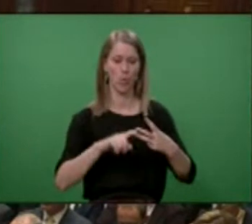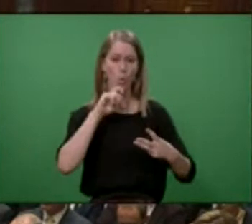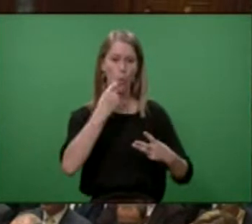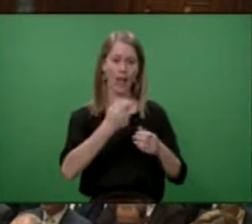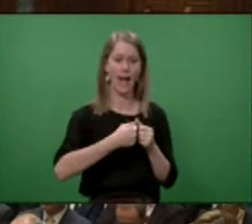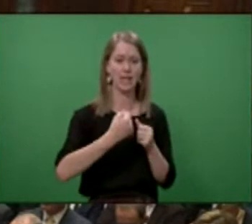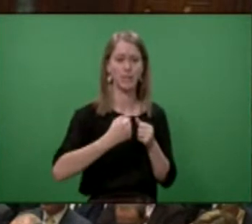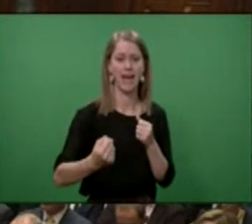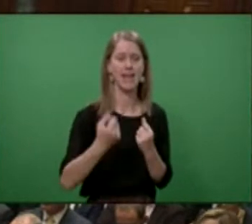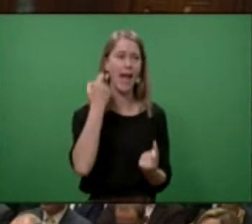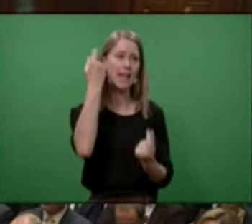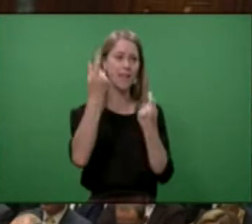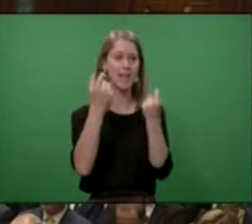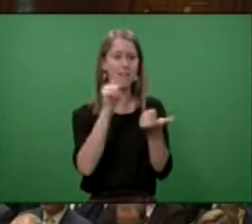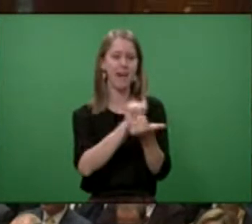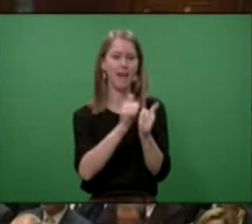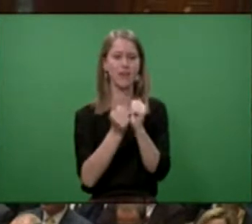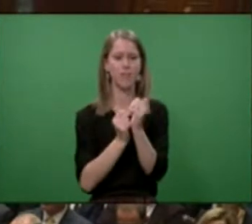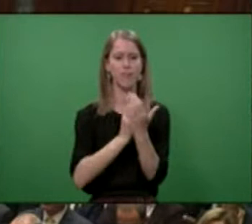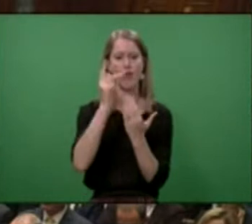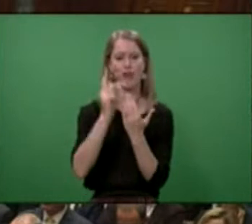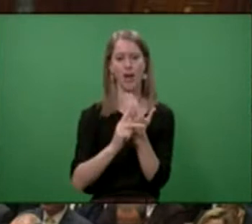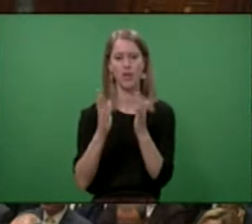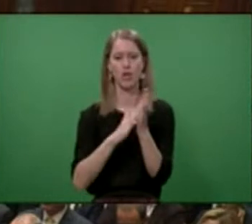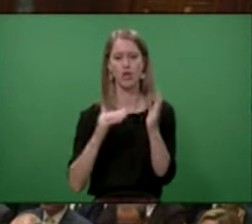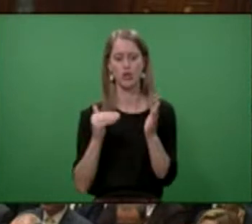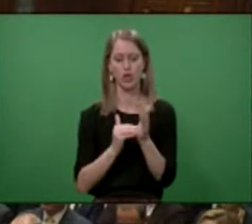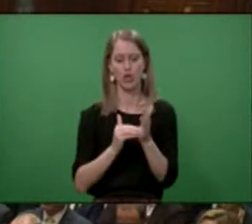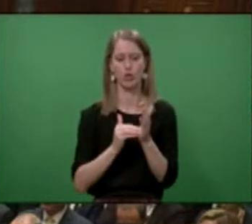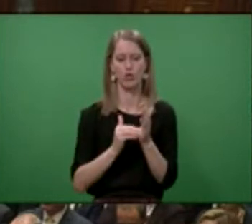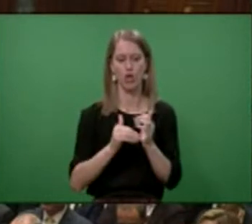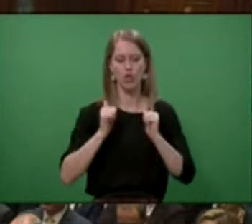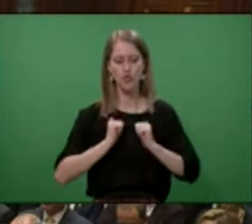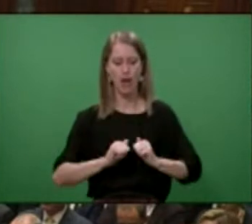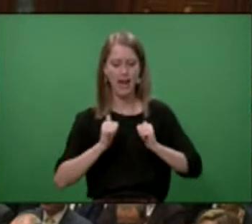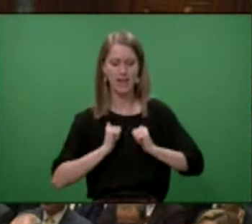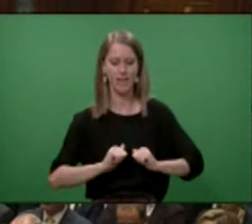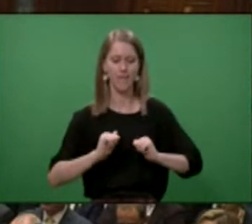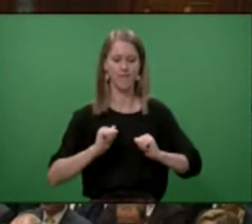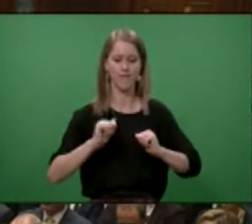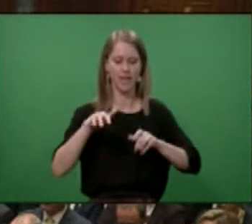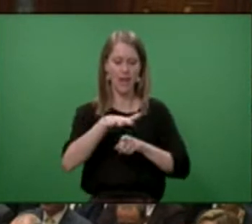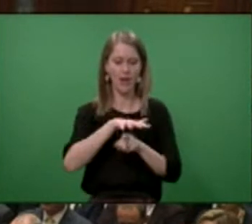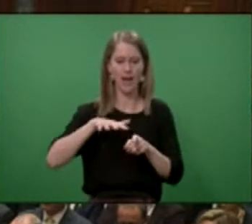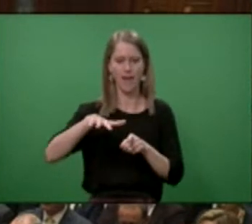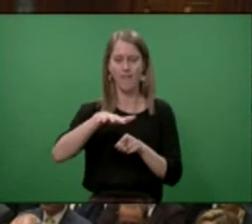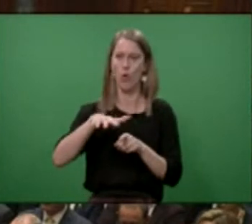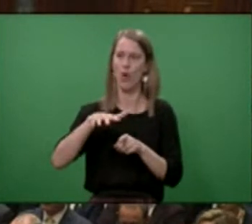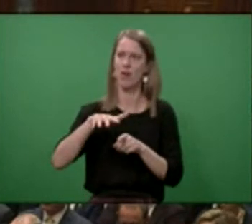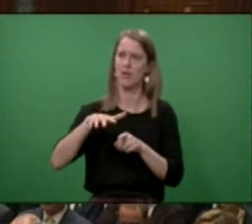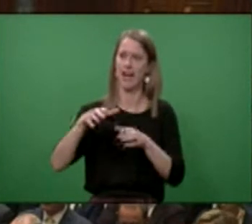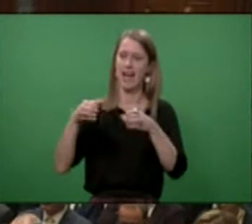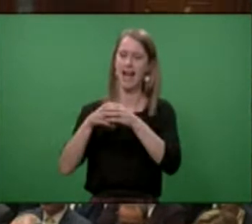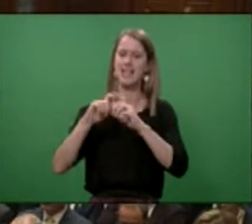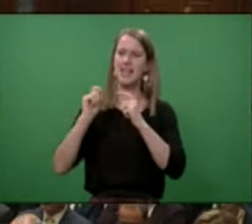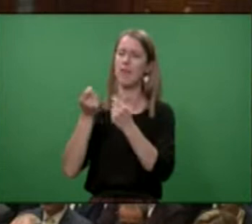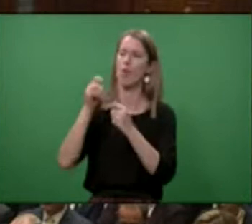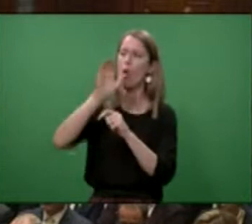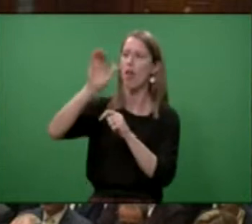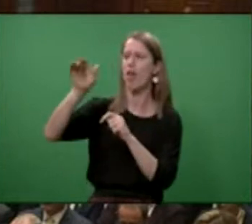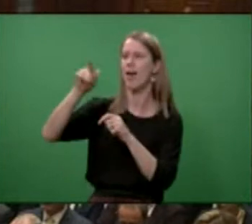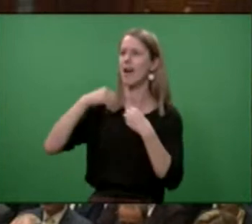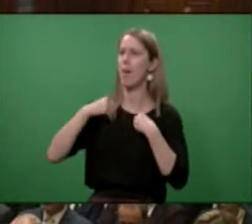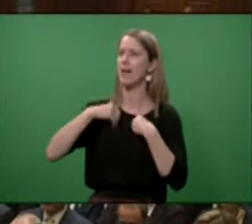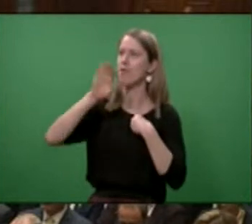Partnerships Program and New Zealand Trade and Enterprise's dedicated international investment attraction team to attract